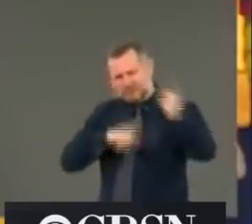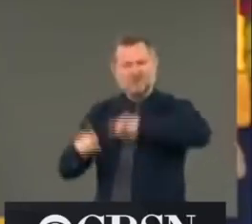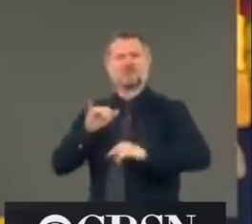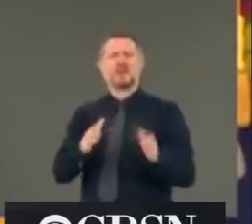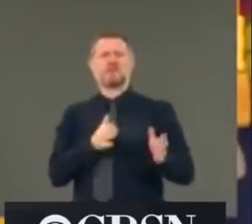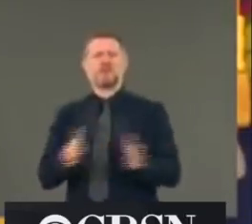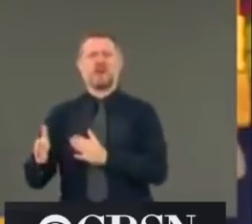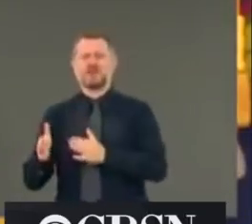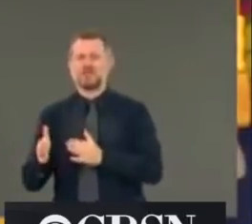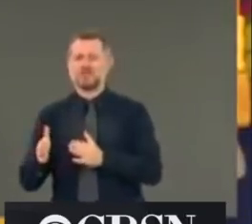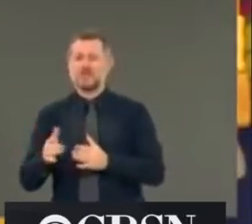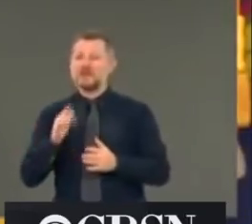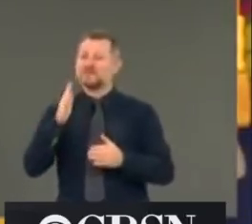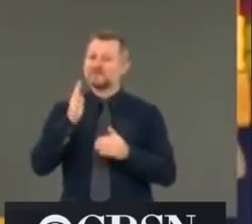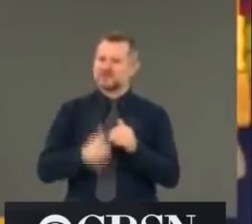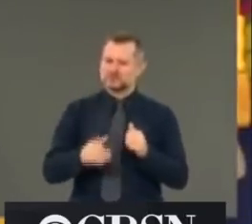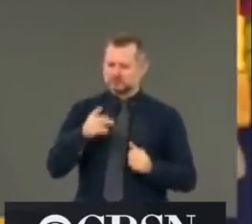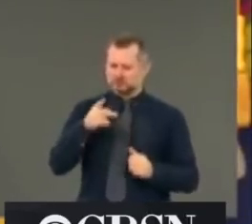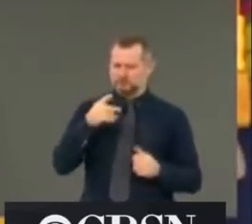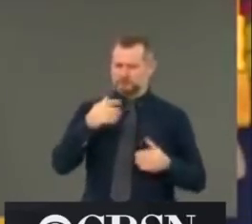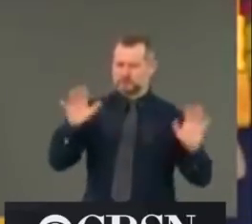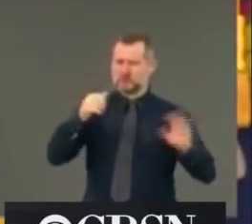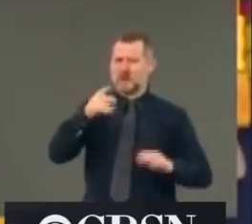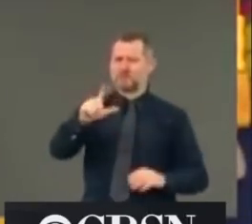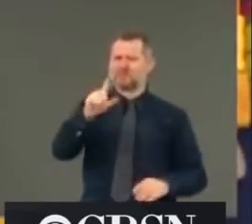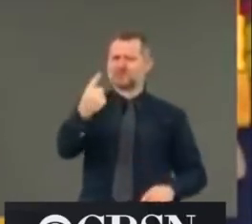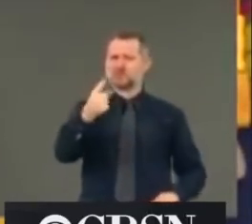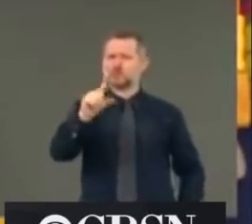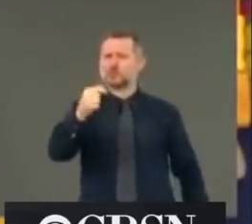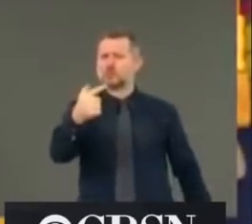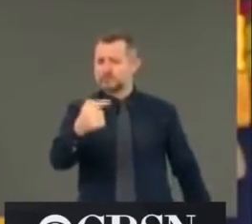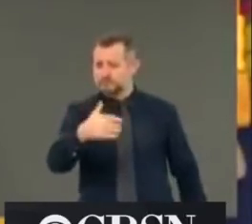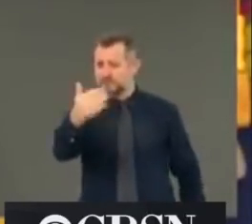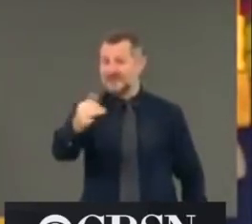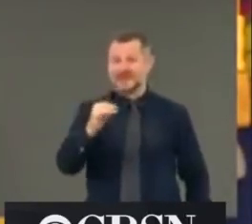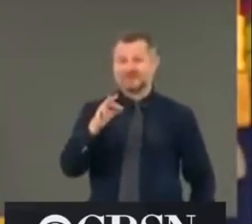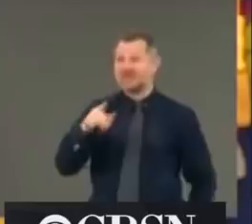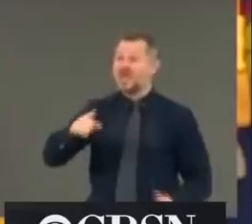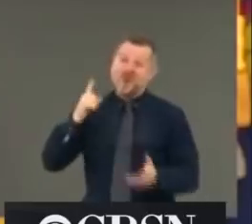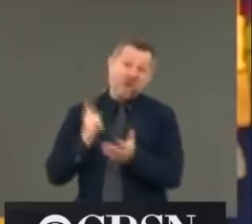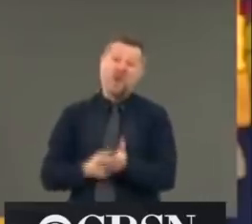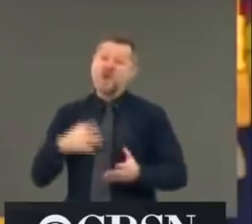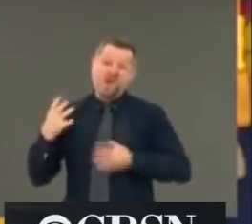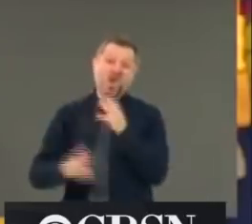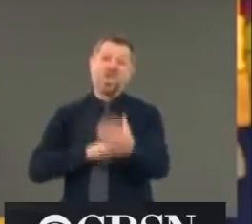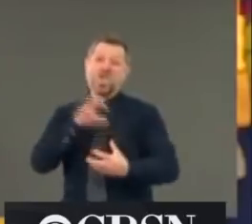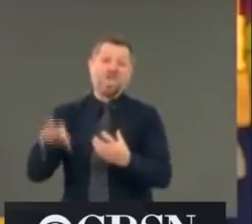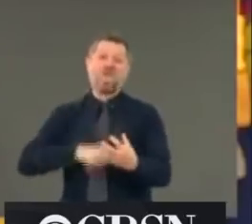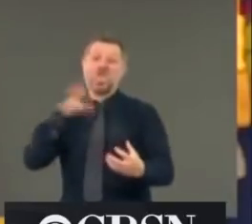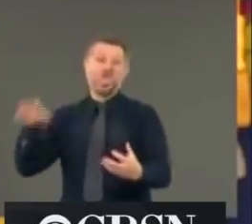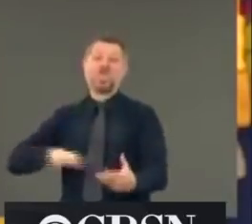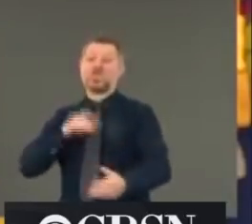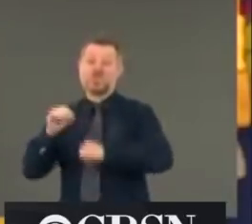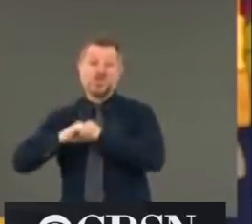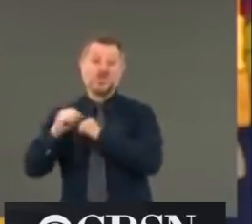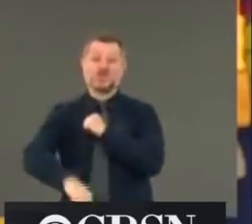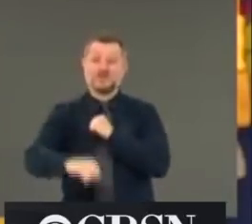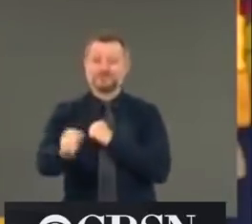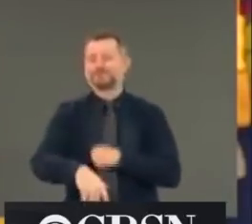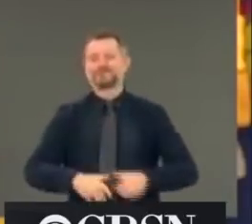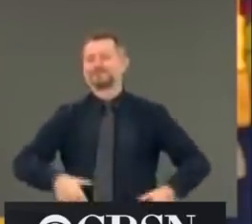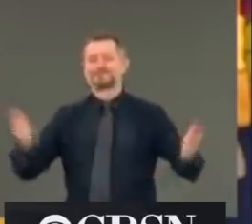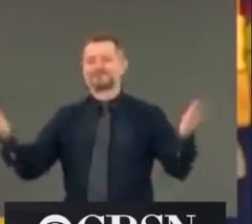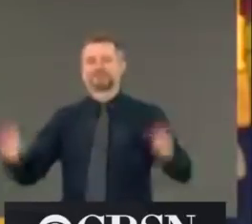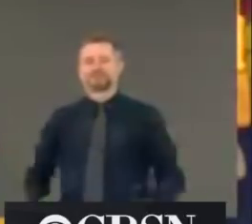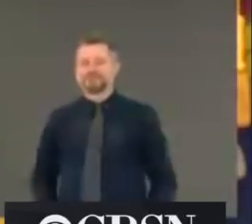by April 1, fine. They haven't resolved it by April 1. You have to resolve it by April